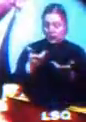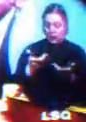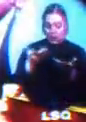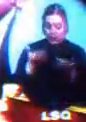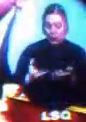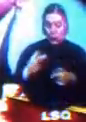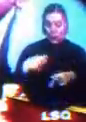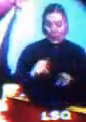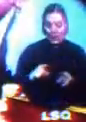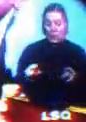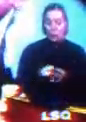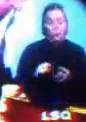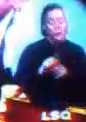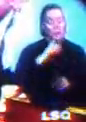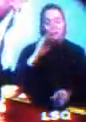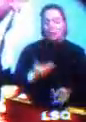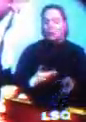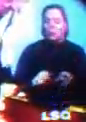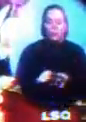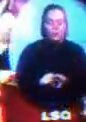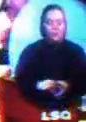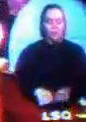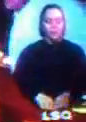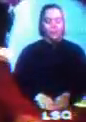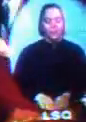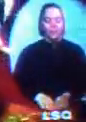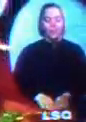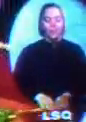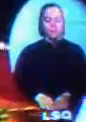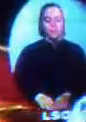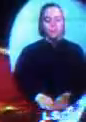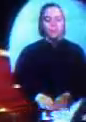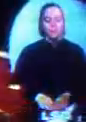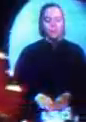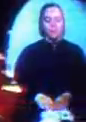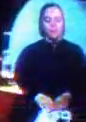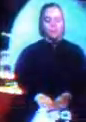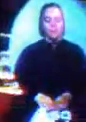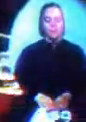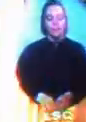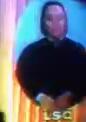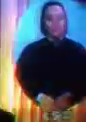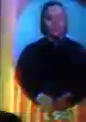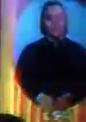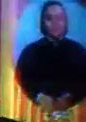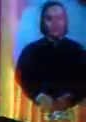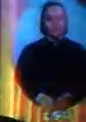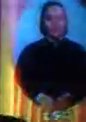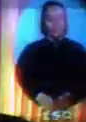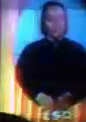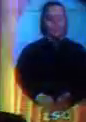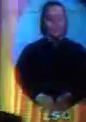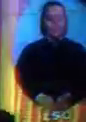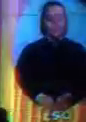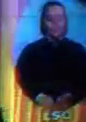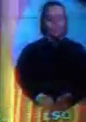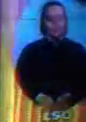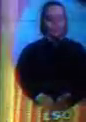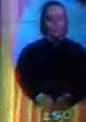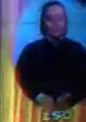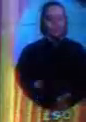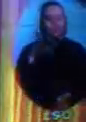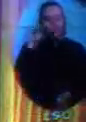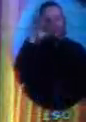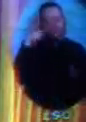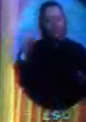welcome. And if the member for Vaudreuil-Soulanges wants to go, she's also welcome. The Honourable Member for